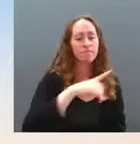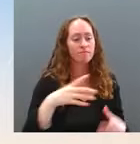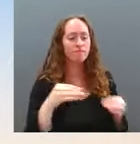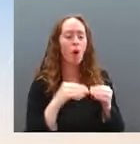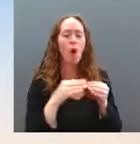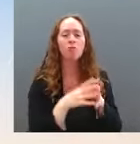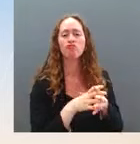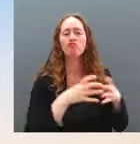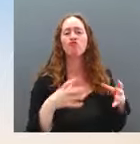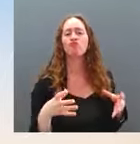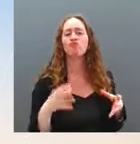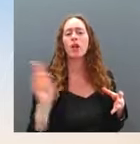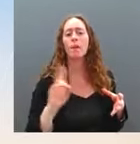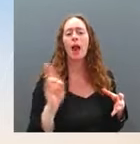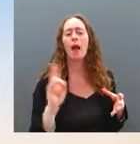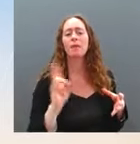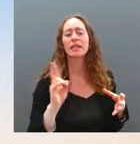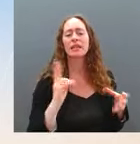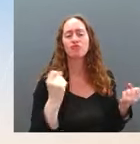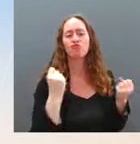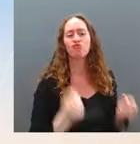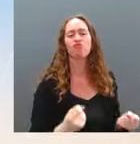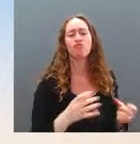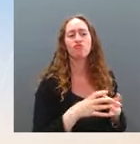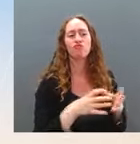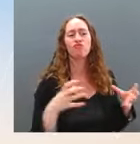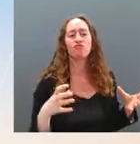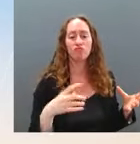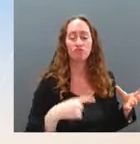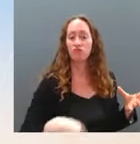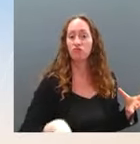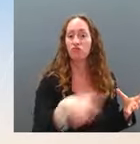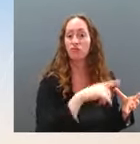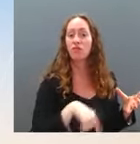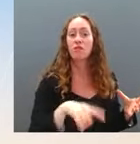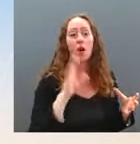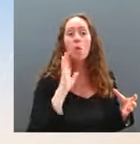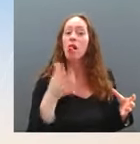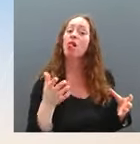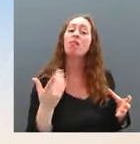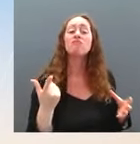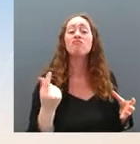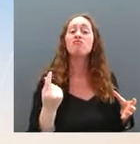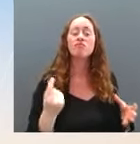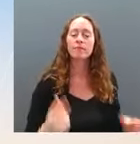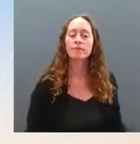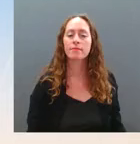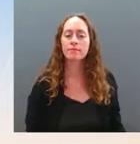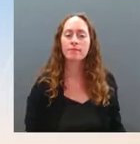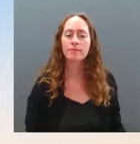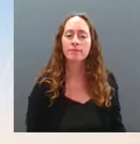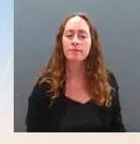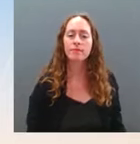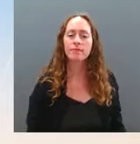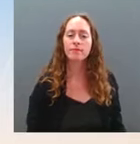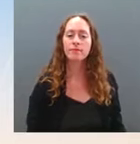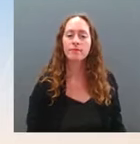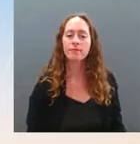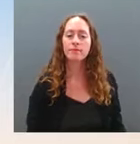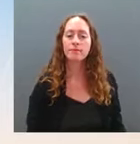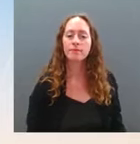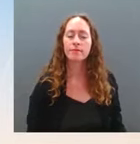on another Biden nominee. He refused to answer that question. Do you have a response to that? What do you think it says about the health of our constitutional